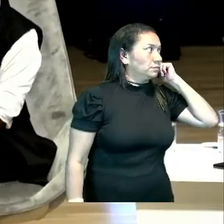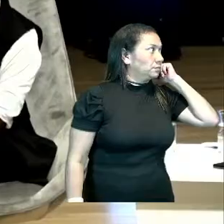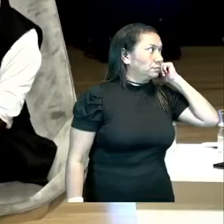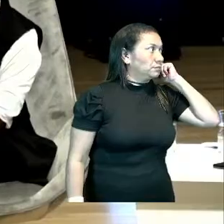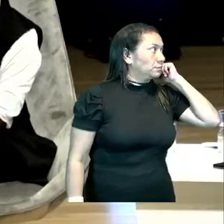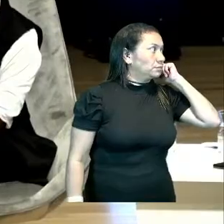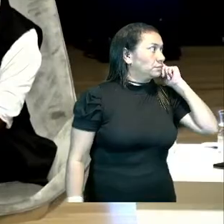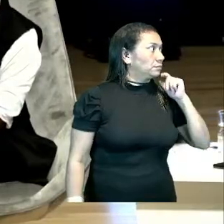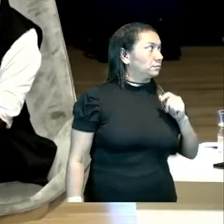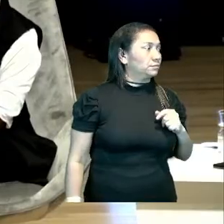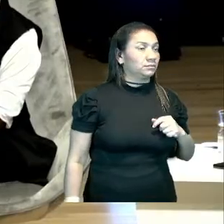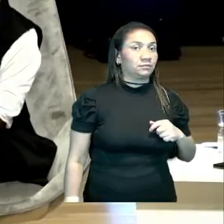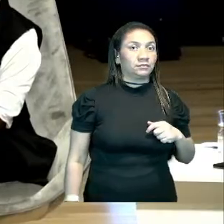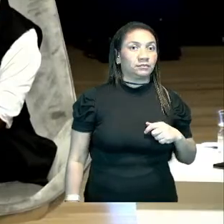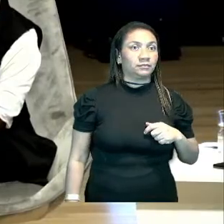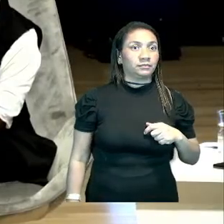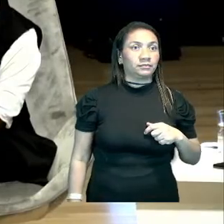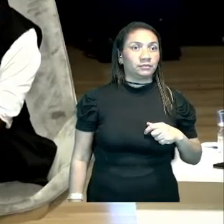Great.